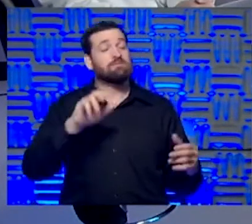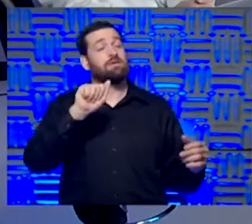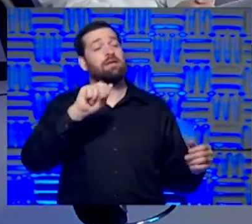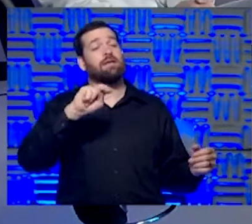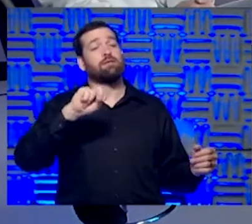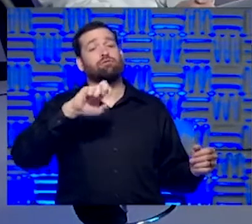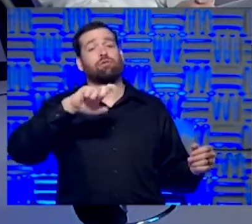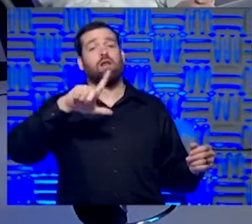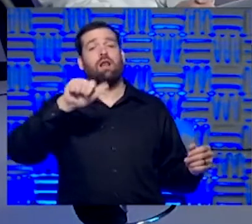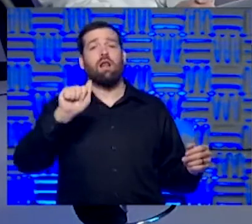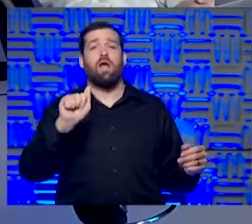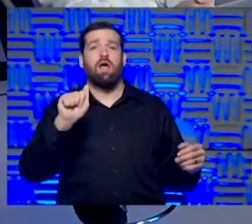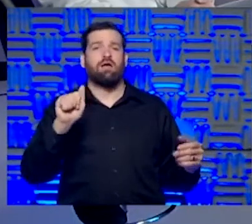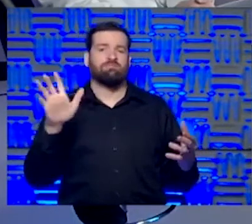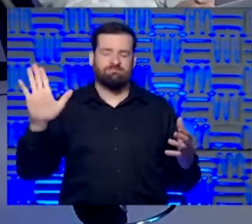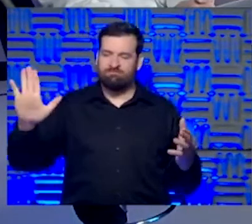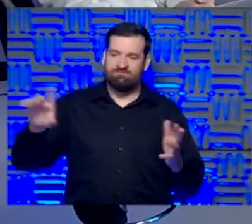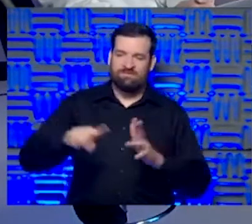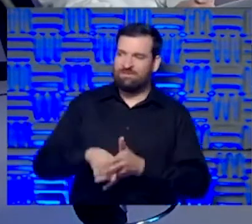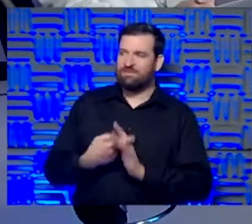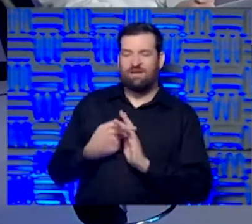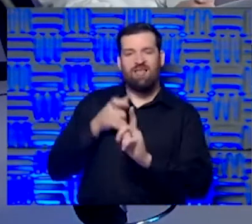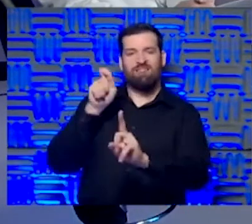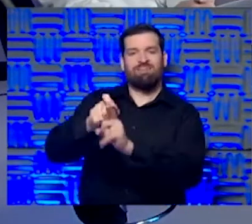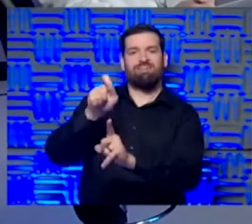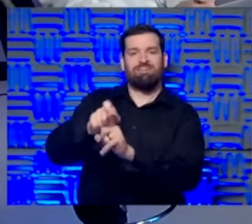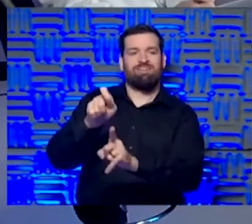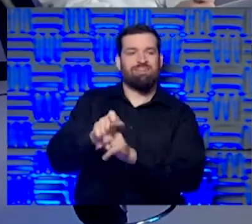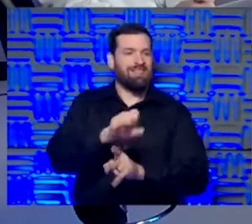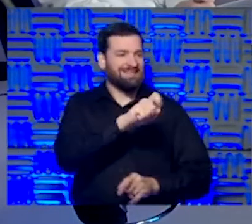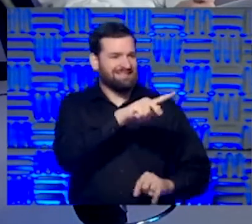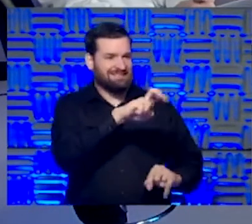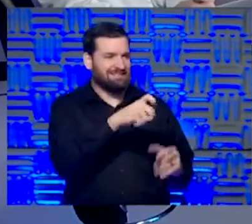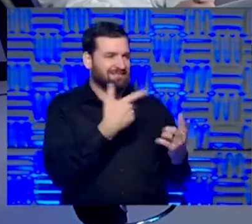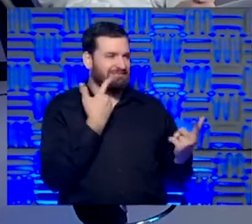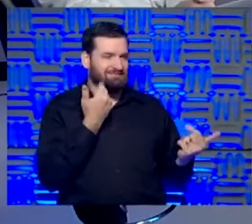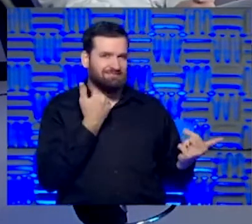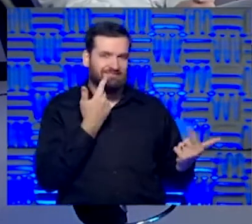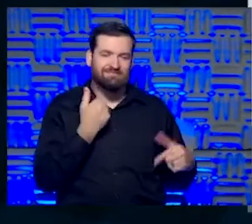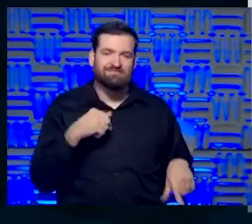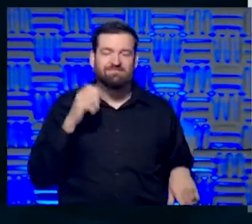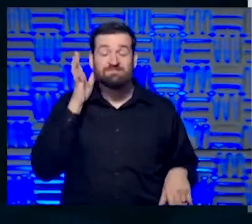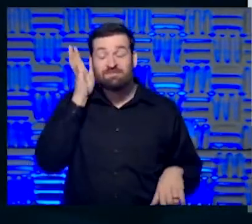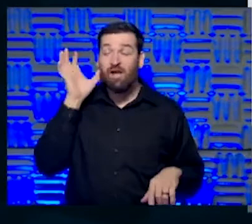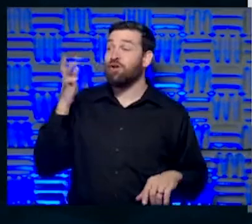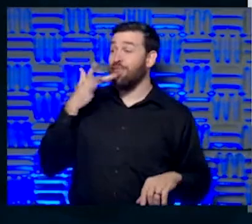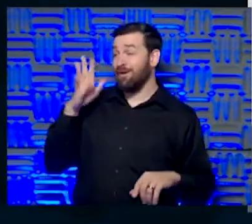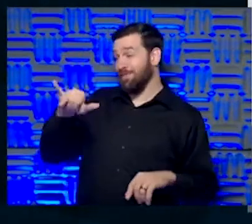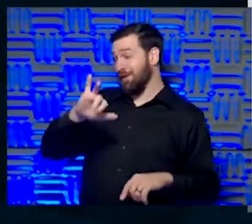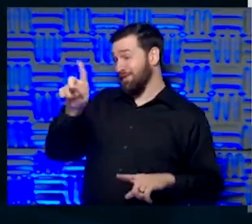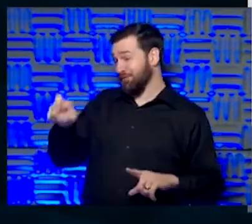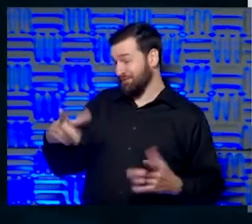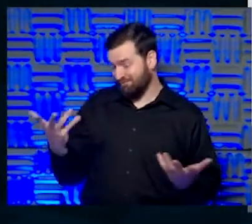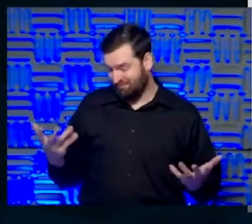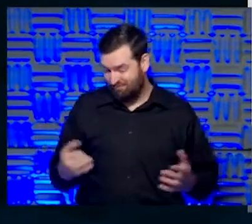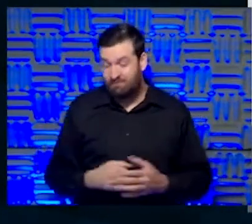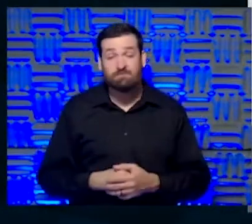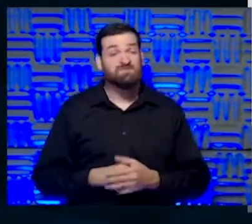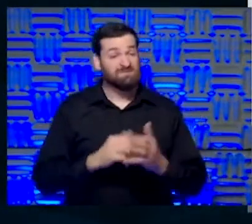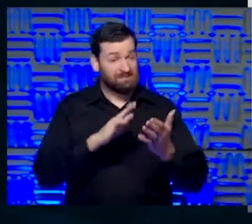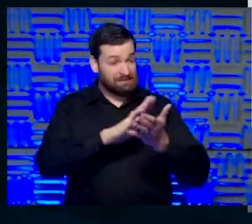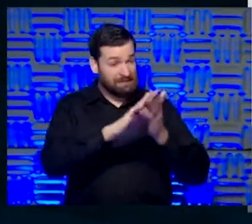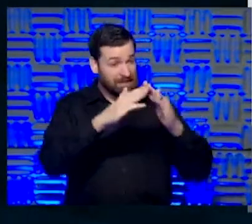start with this one. I'm picking on everybody. I'm picking on you this time. Yeah. Good luck with this question, by the way. With the house